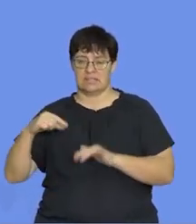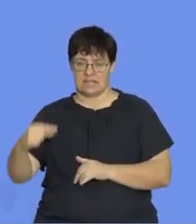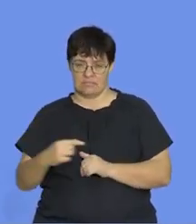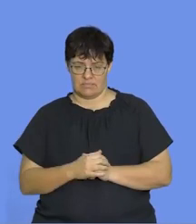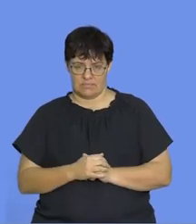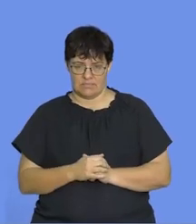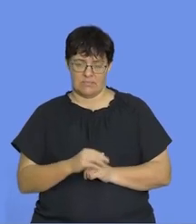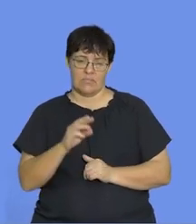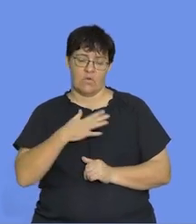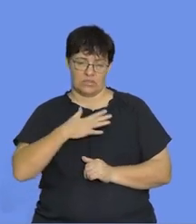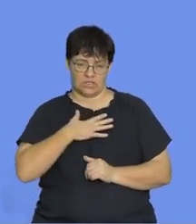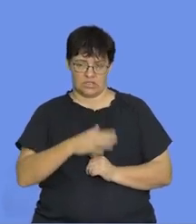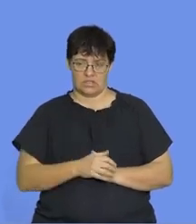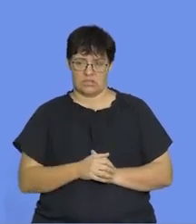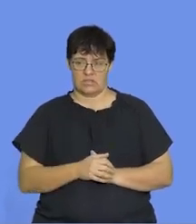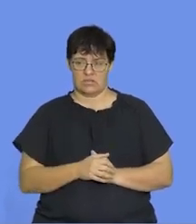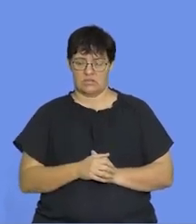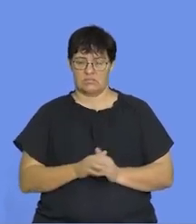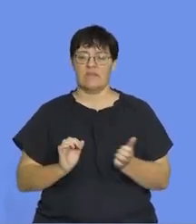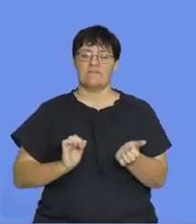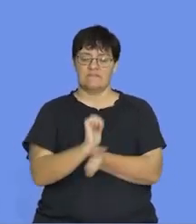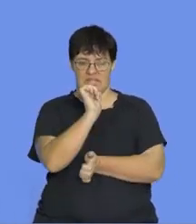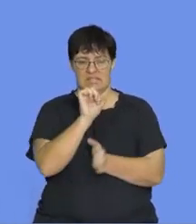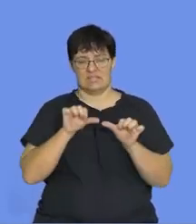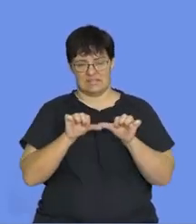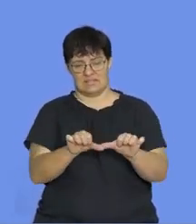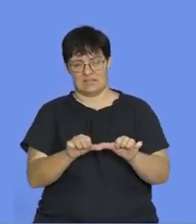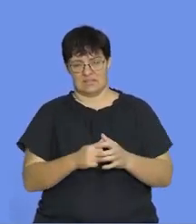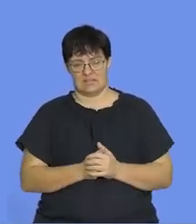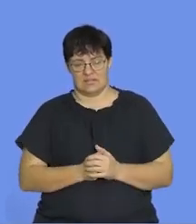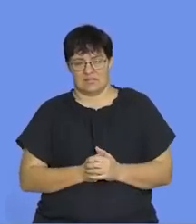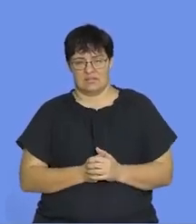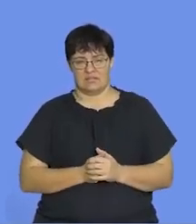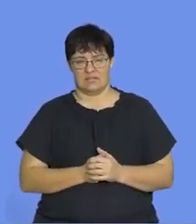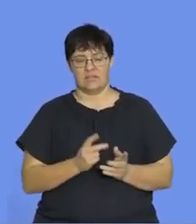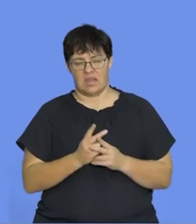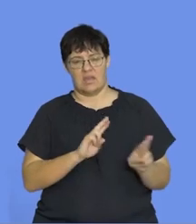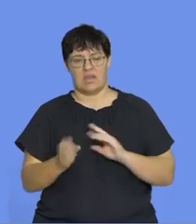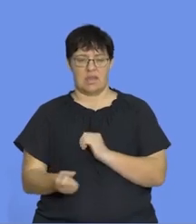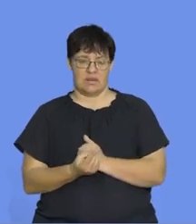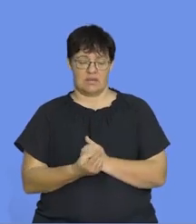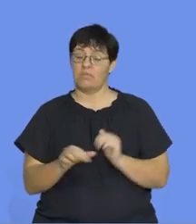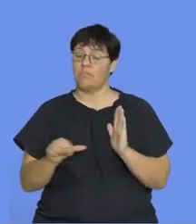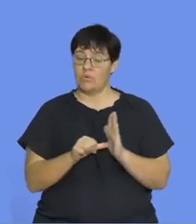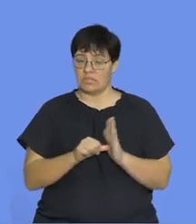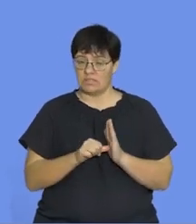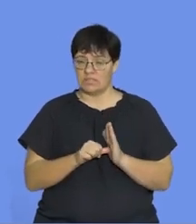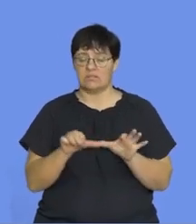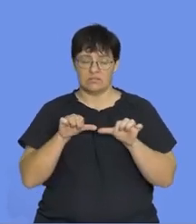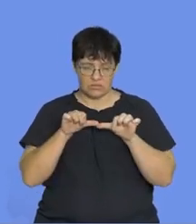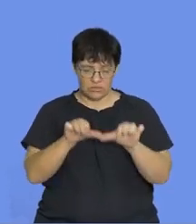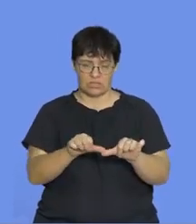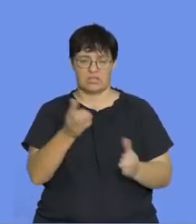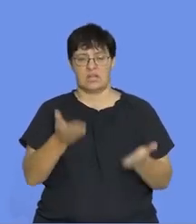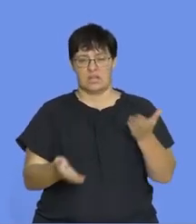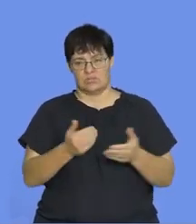of oxygen. So these are the fixed masses in which they react. But also what is important is the constant ratio in